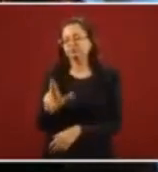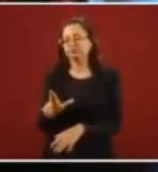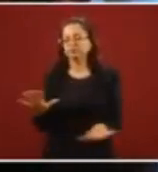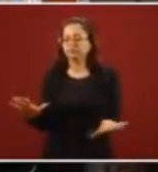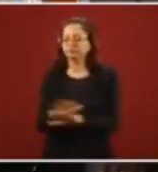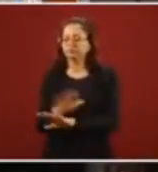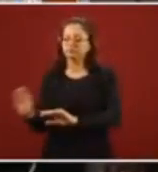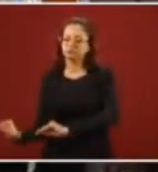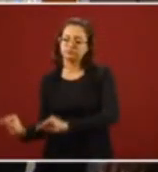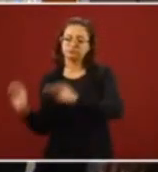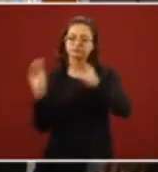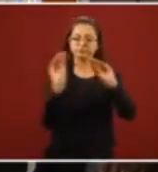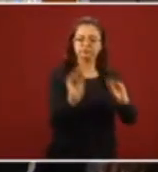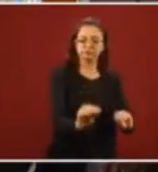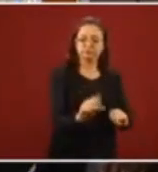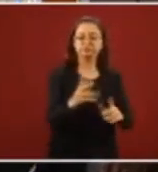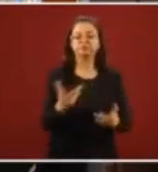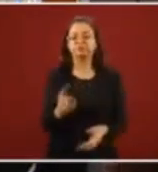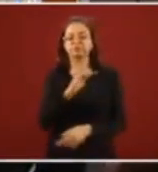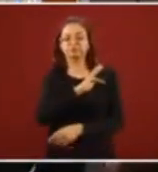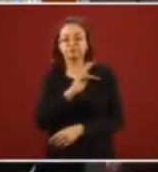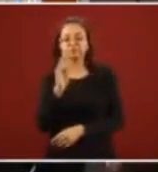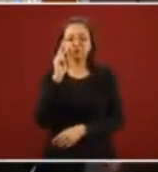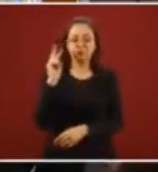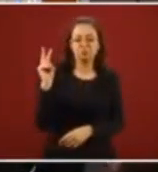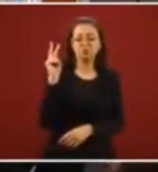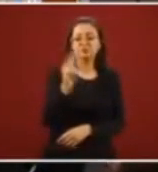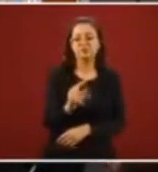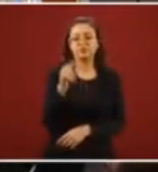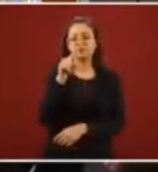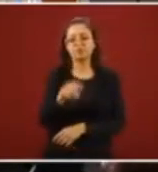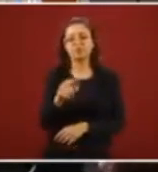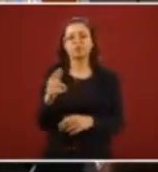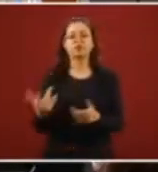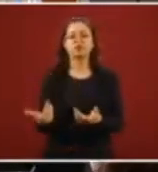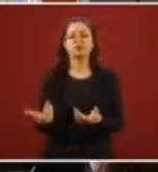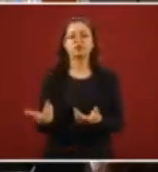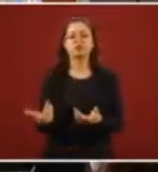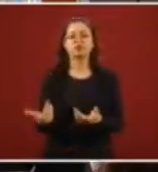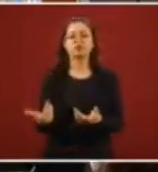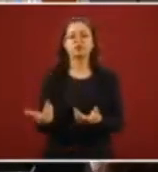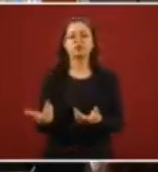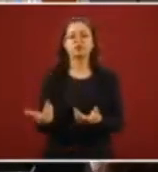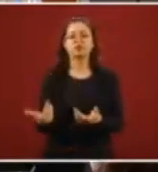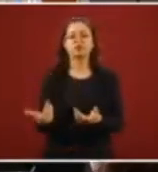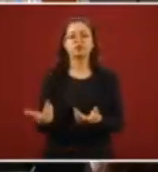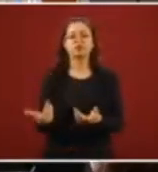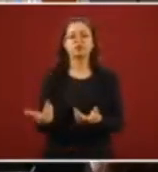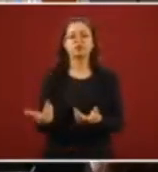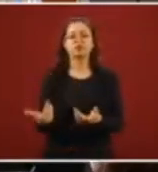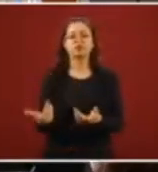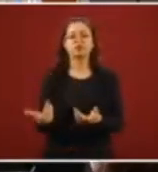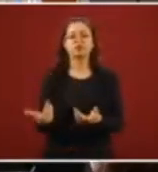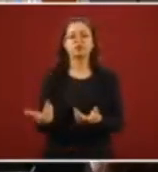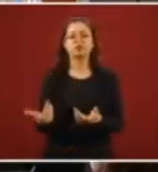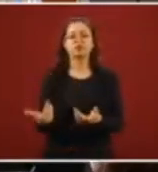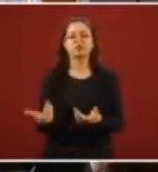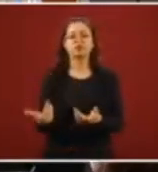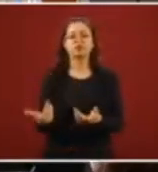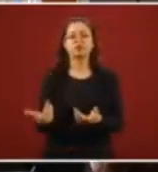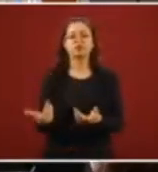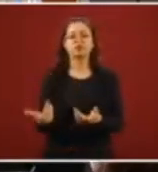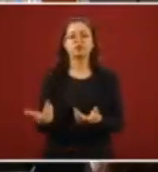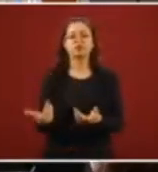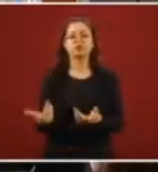cabo estas obras respectivas en donde podemos ver en la siguiente lámina que se construyó un sifón. this slide where they redirected the river so that it no